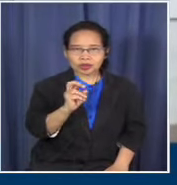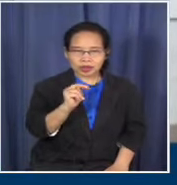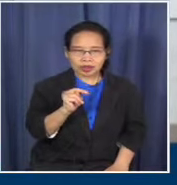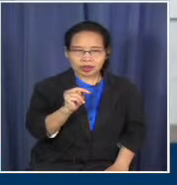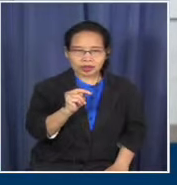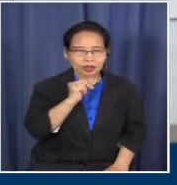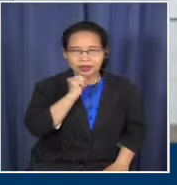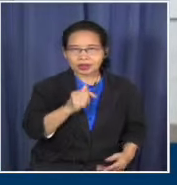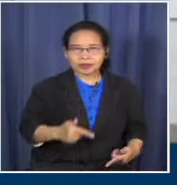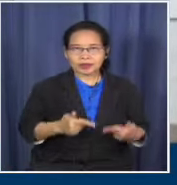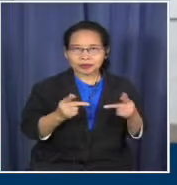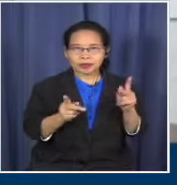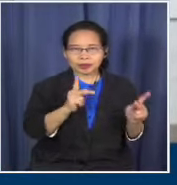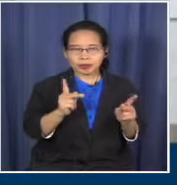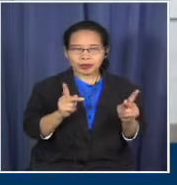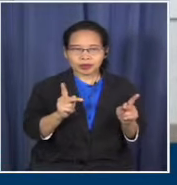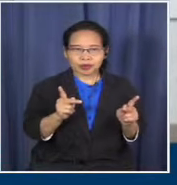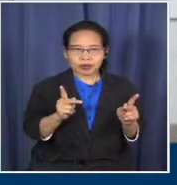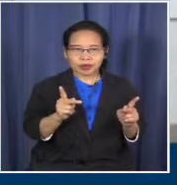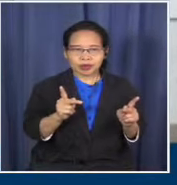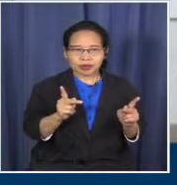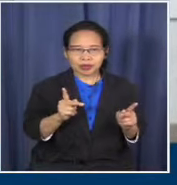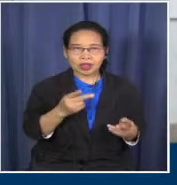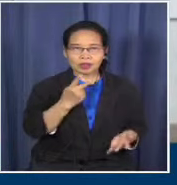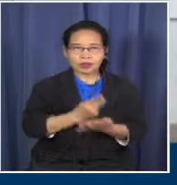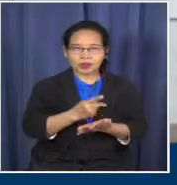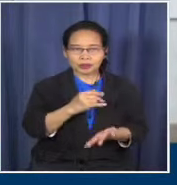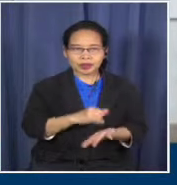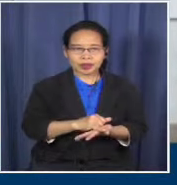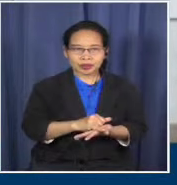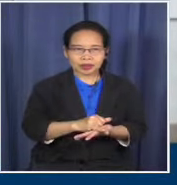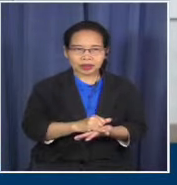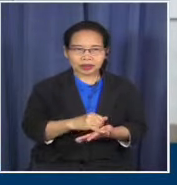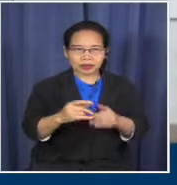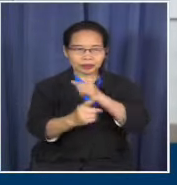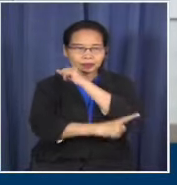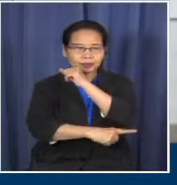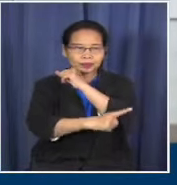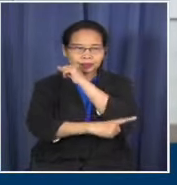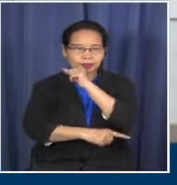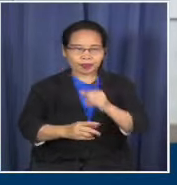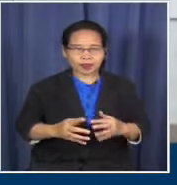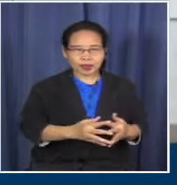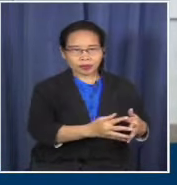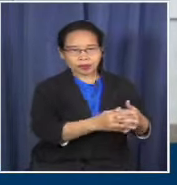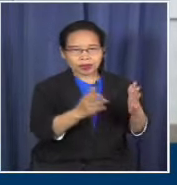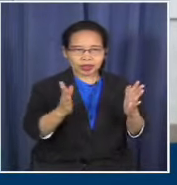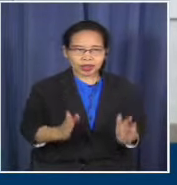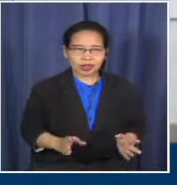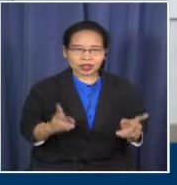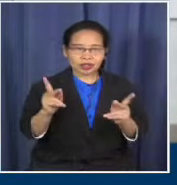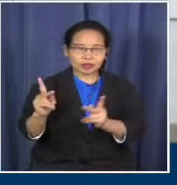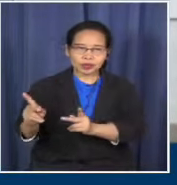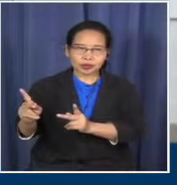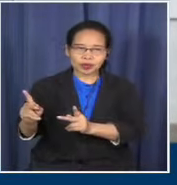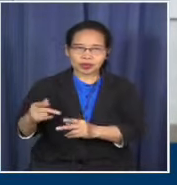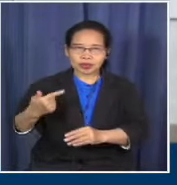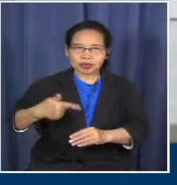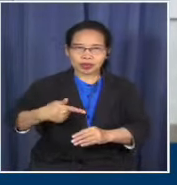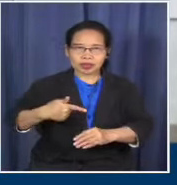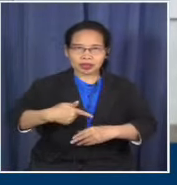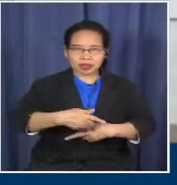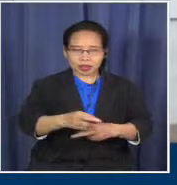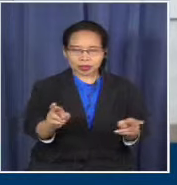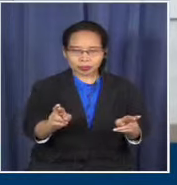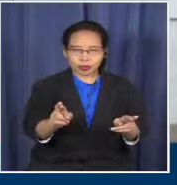And that is correct. Remove oxygen and man will not live. In fact, those that get punished